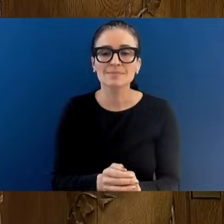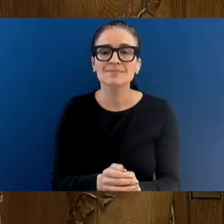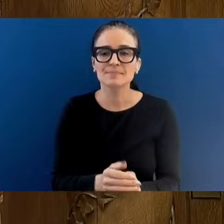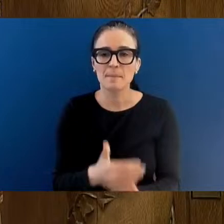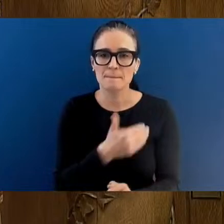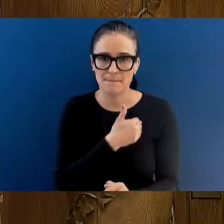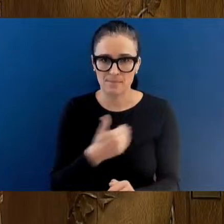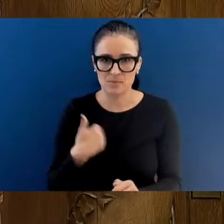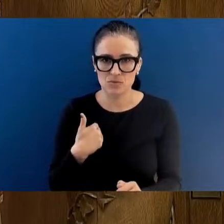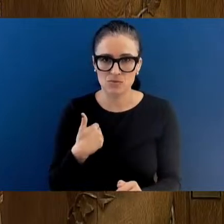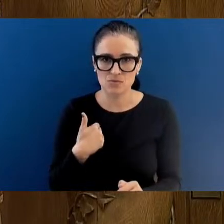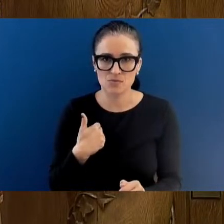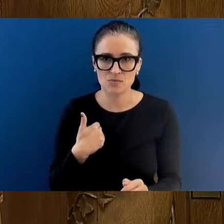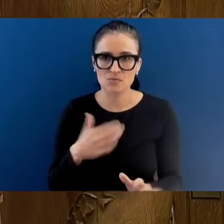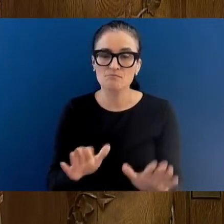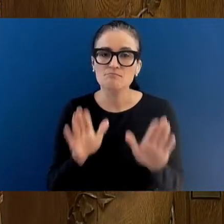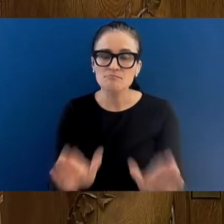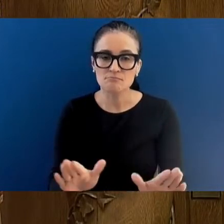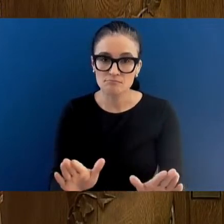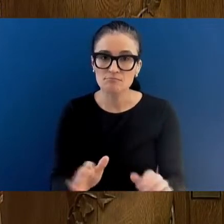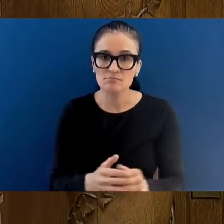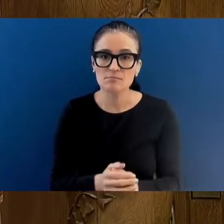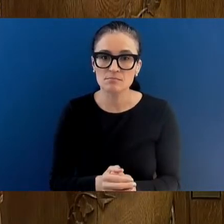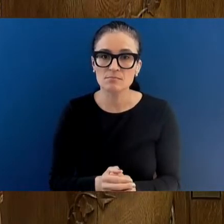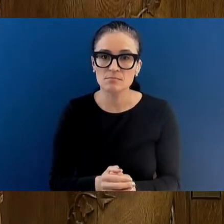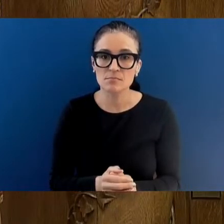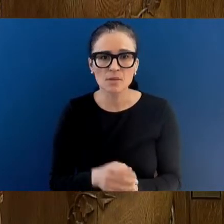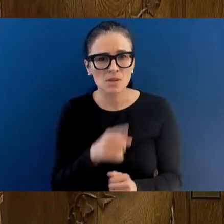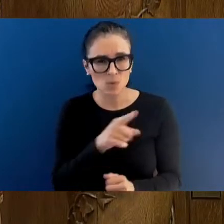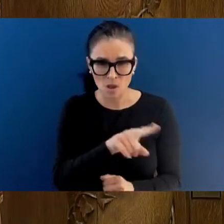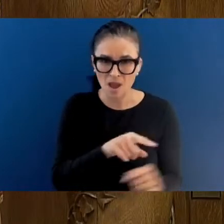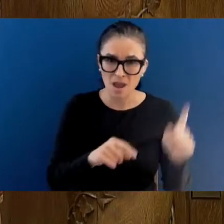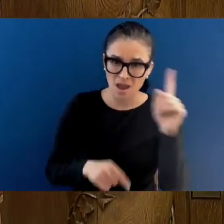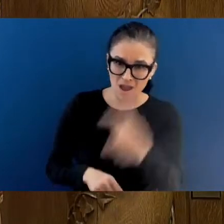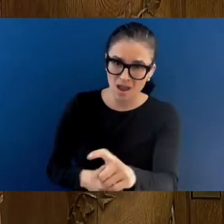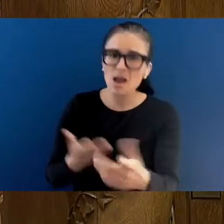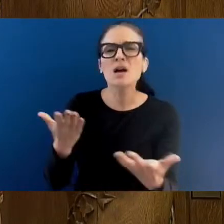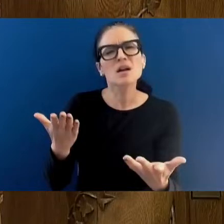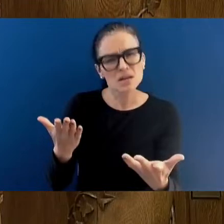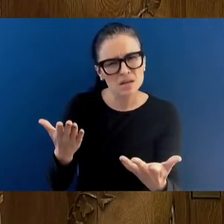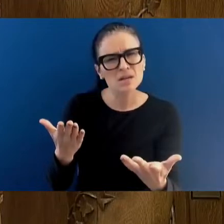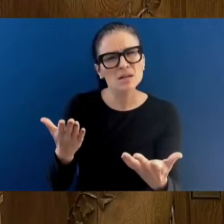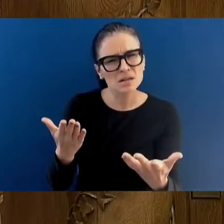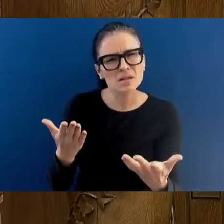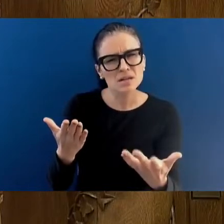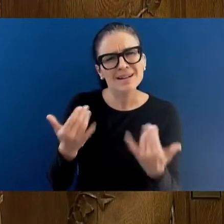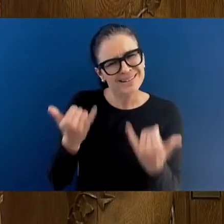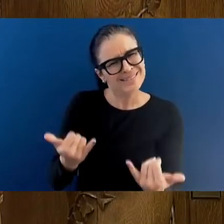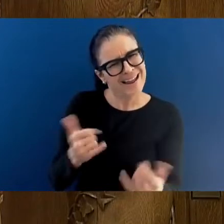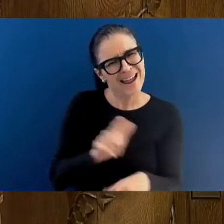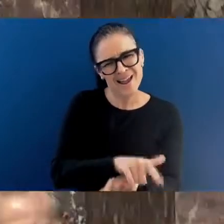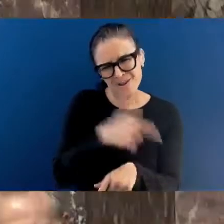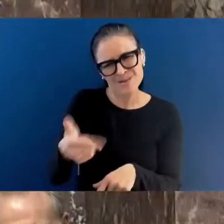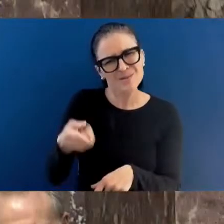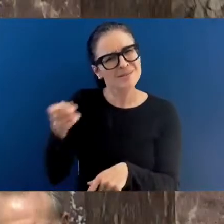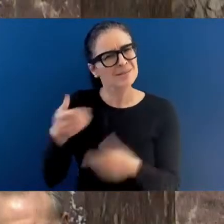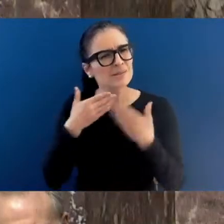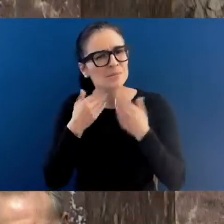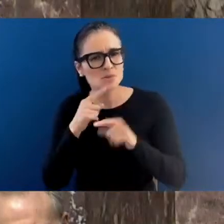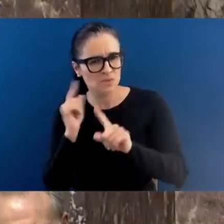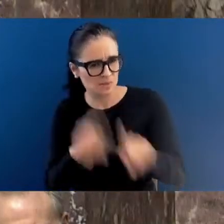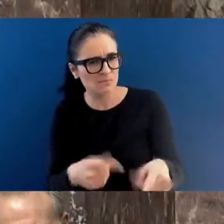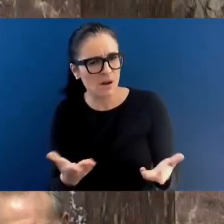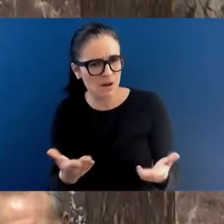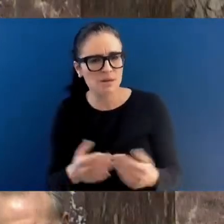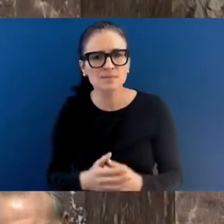members, question was asked. We all understand the gist of the question. Let the minister answer, please. The member is asking me who's